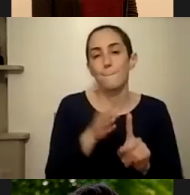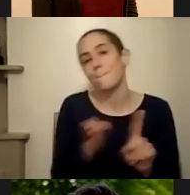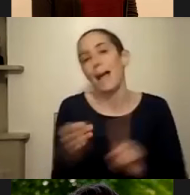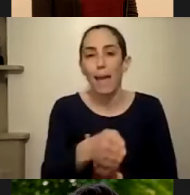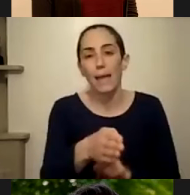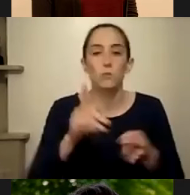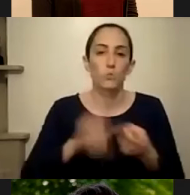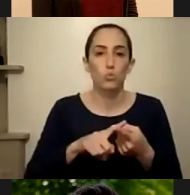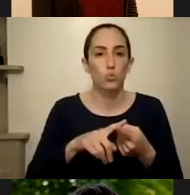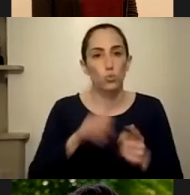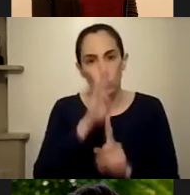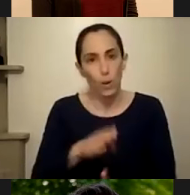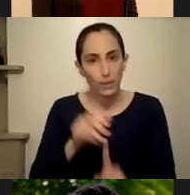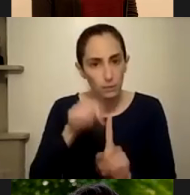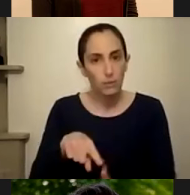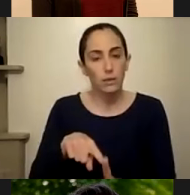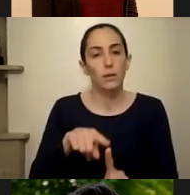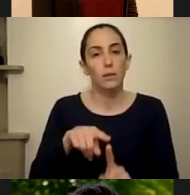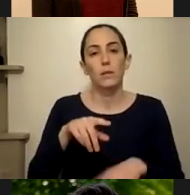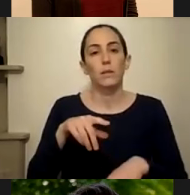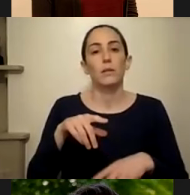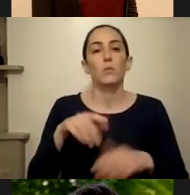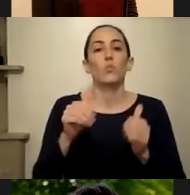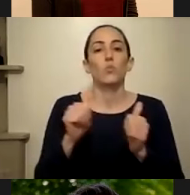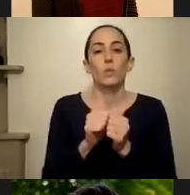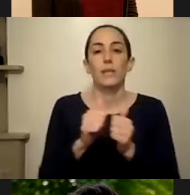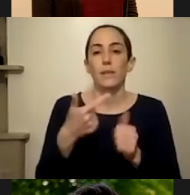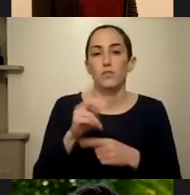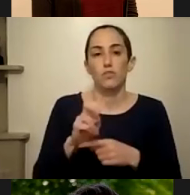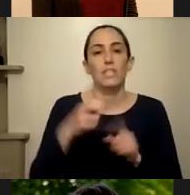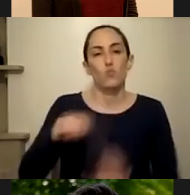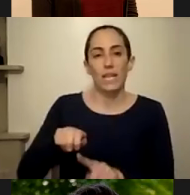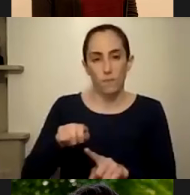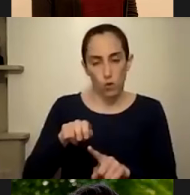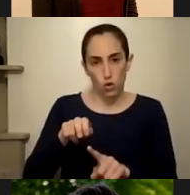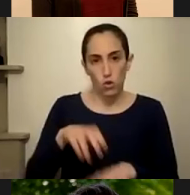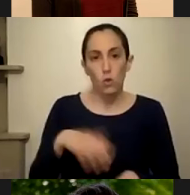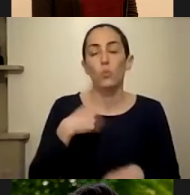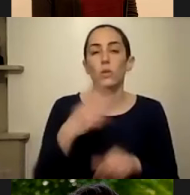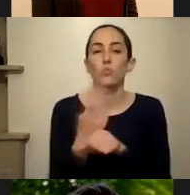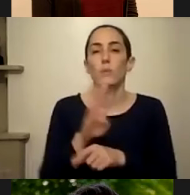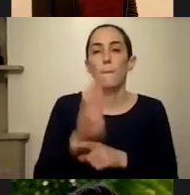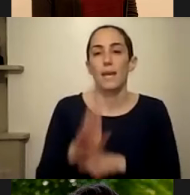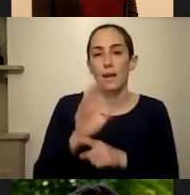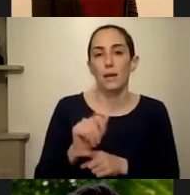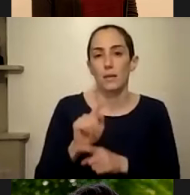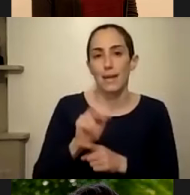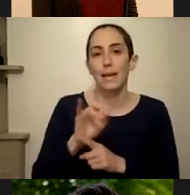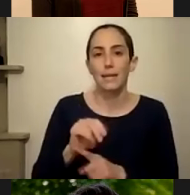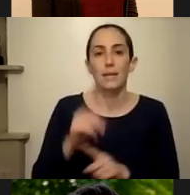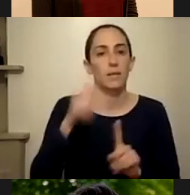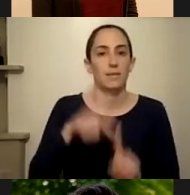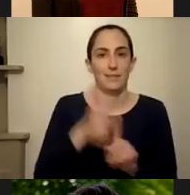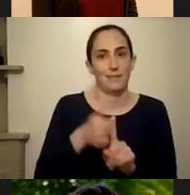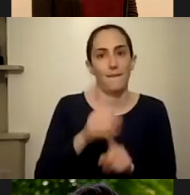proliferation using the gene transfer techniques? We use beta catenin because beta catenin is the effector protein of the Wnt signaling pathway.